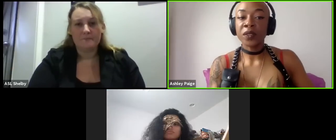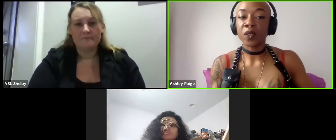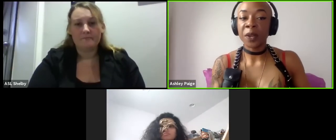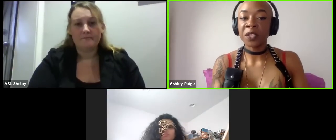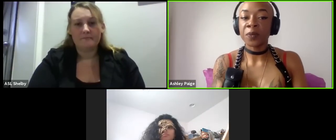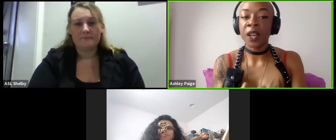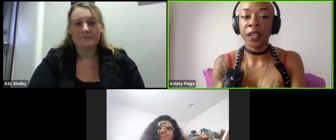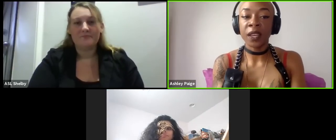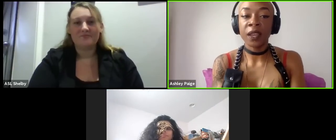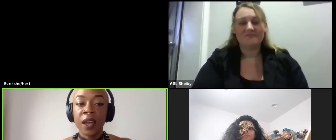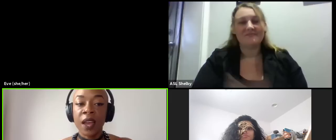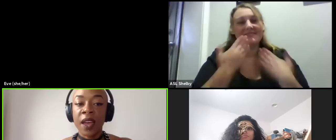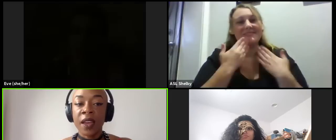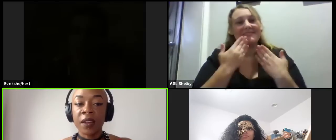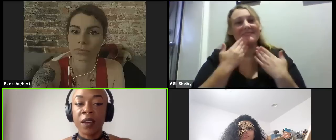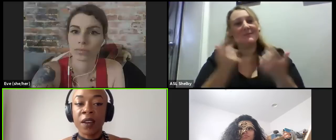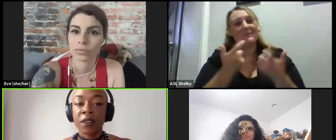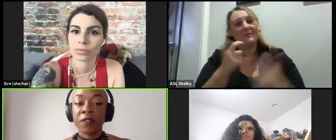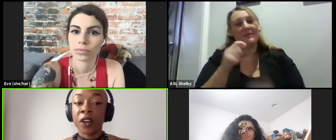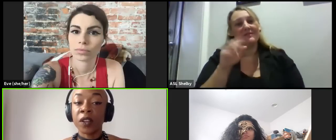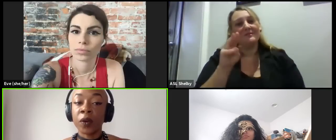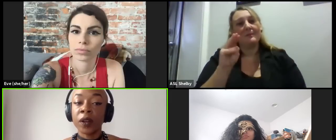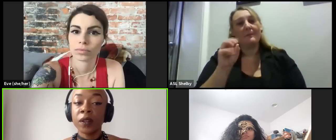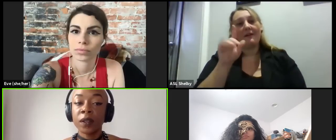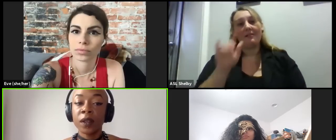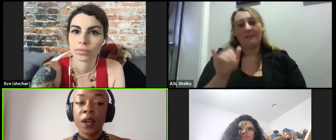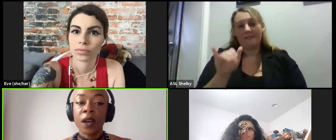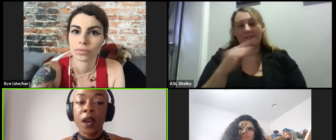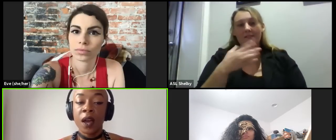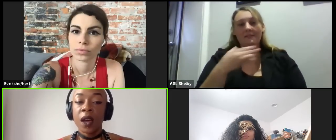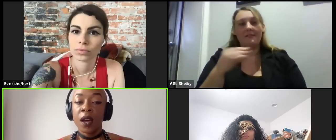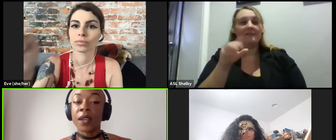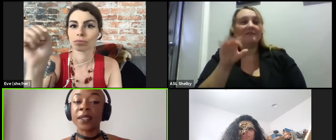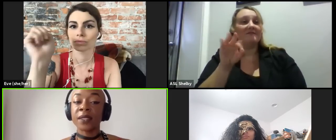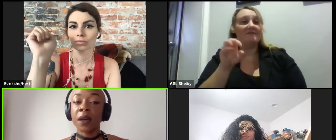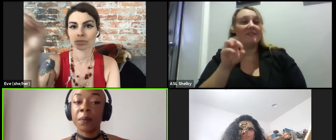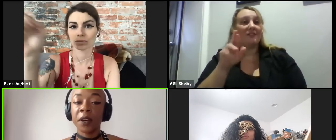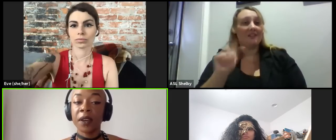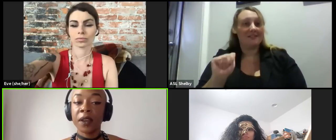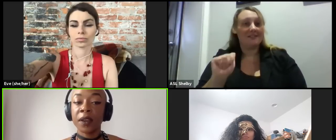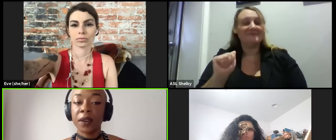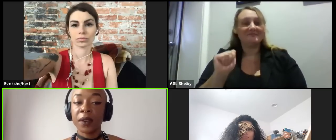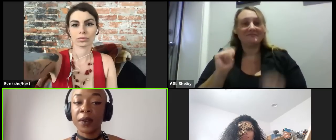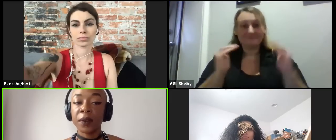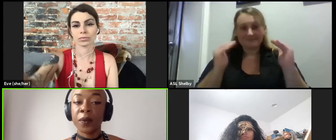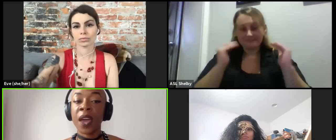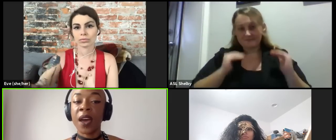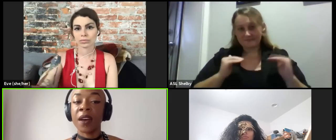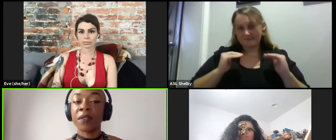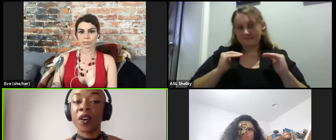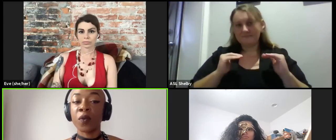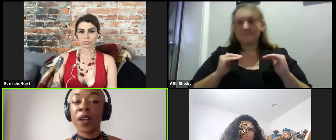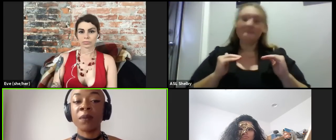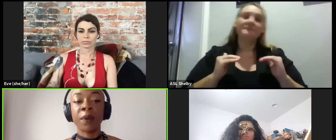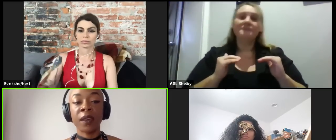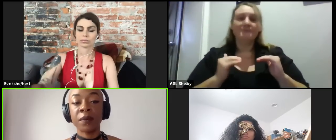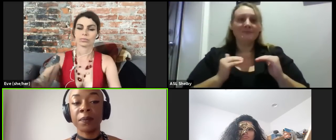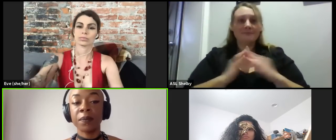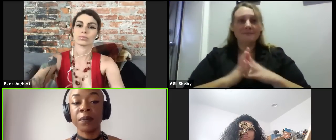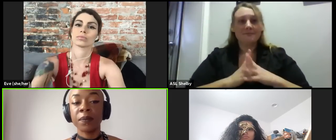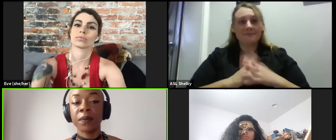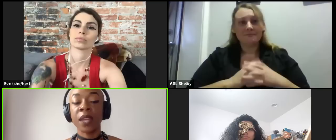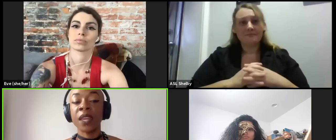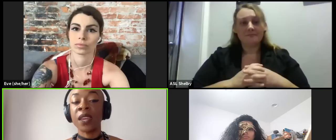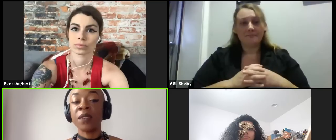Thank you so much, Molly and Farah Lord. Next up, we have Ronnie